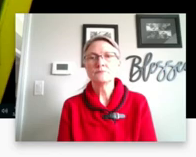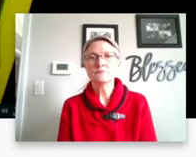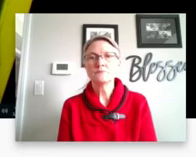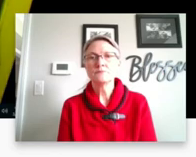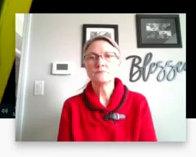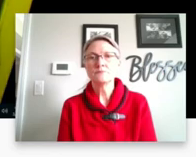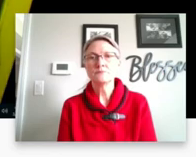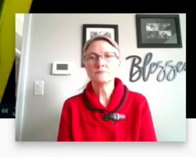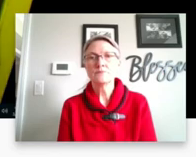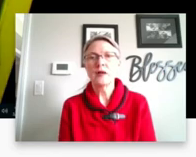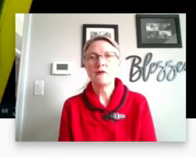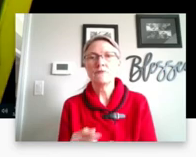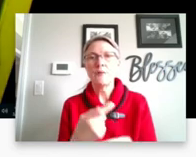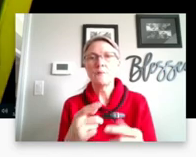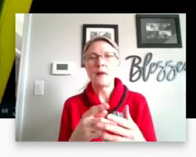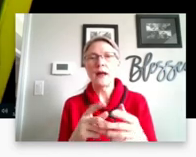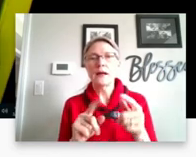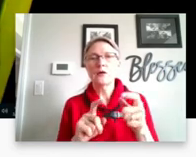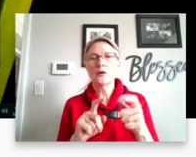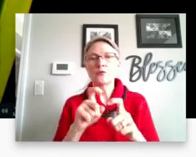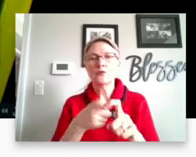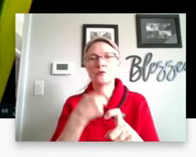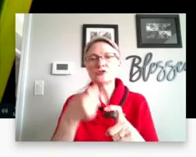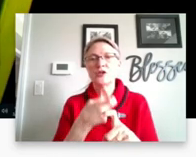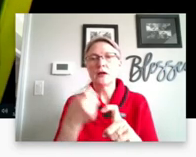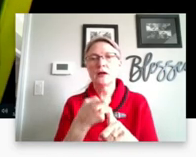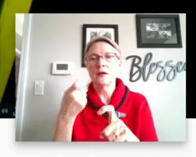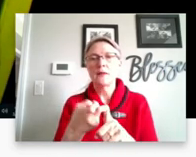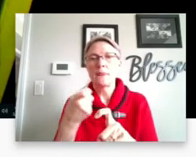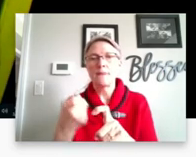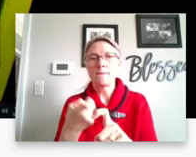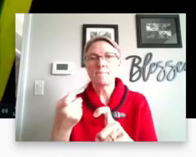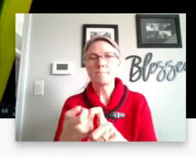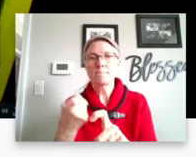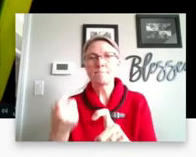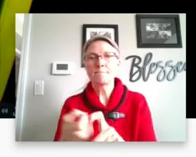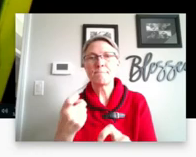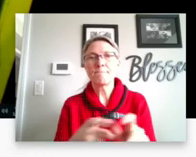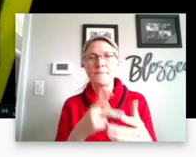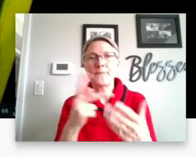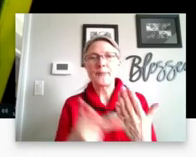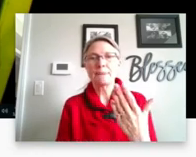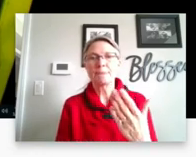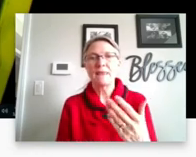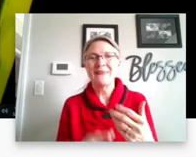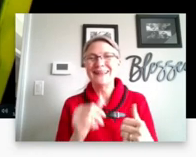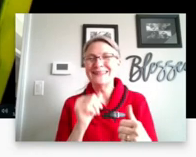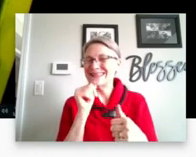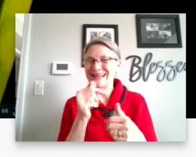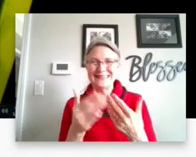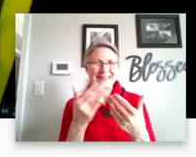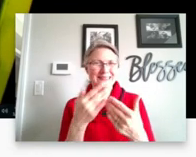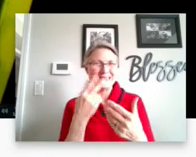over from my crochet project. That information isn't as easy to see